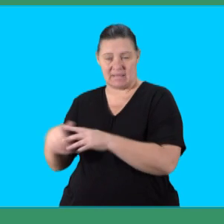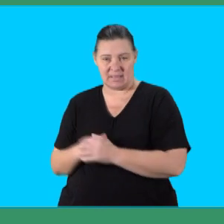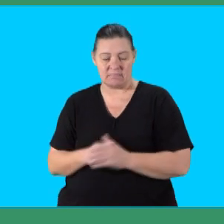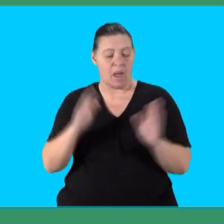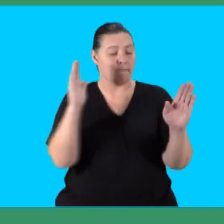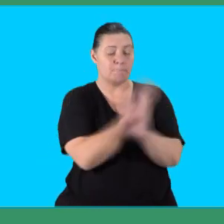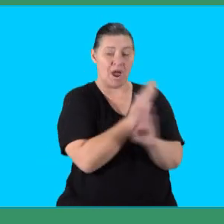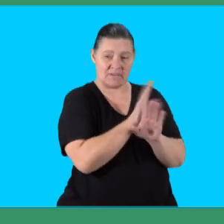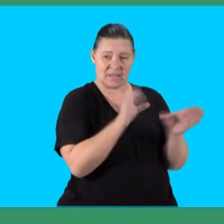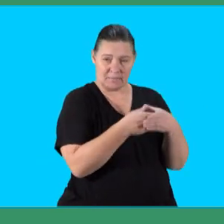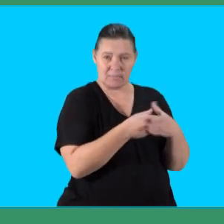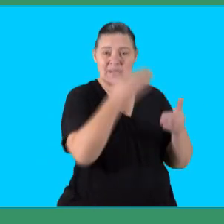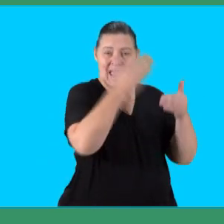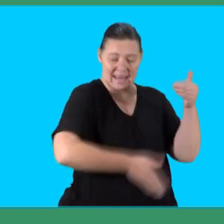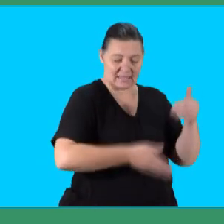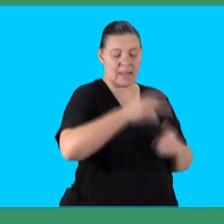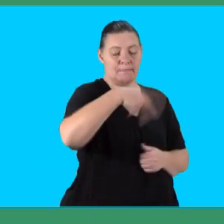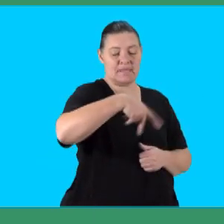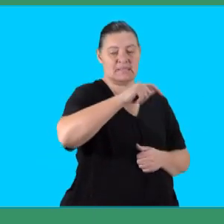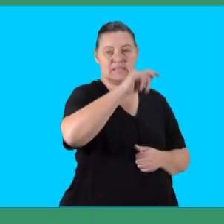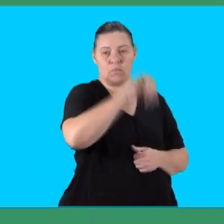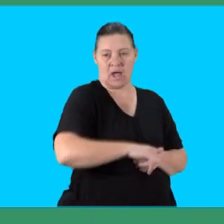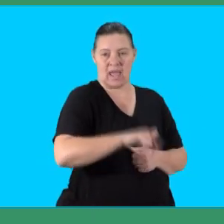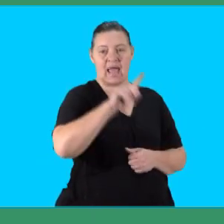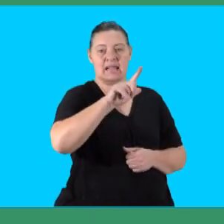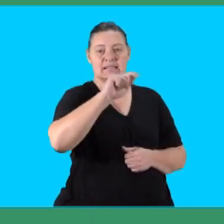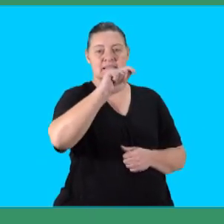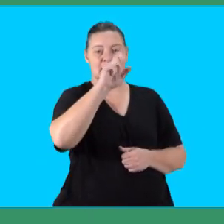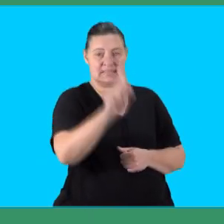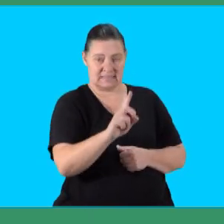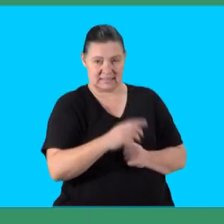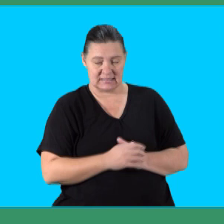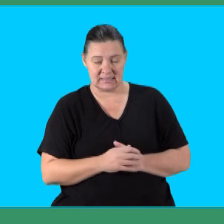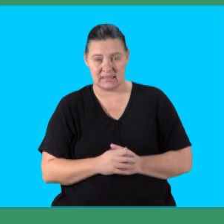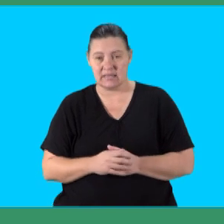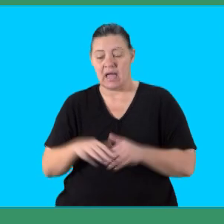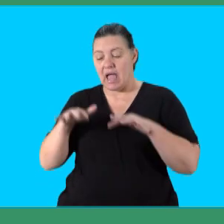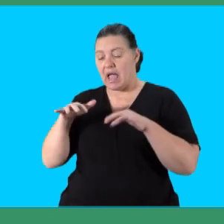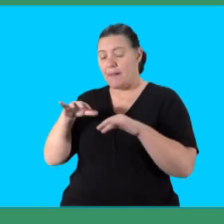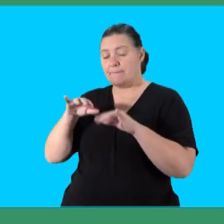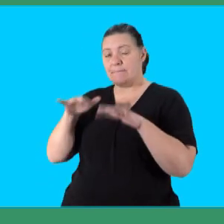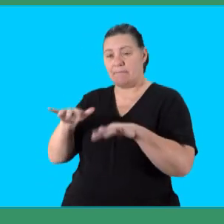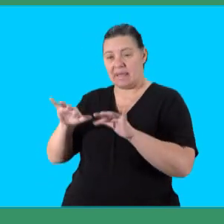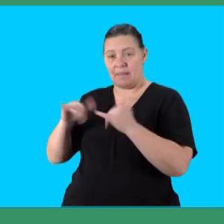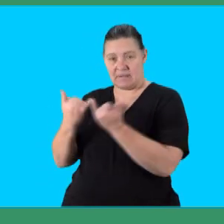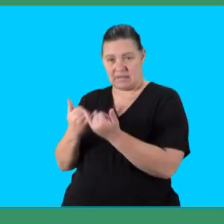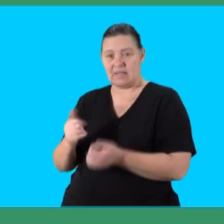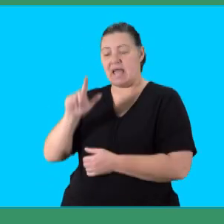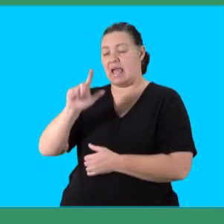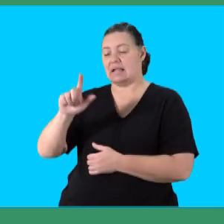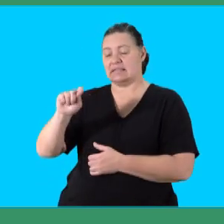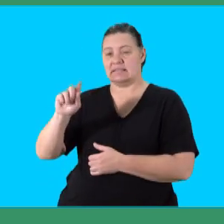private company must end with Pty Ltd. And then the name of the public company must end with